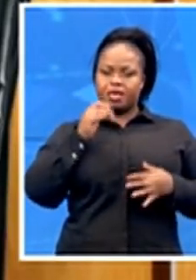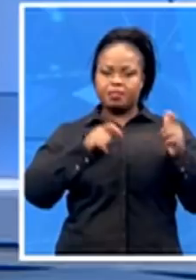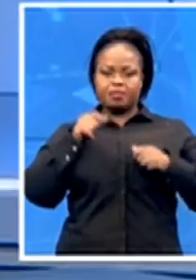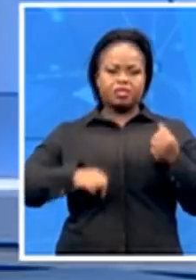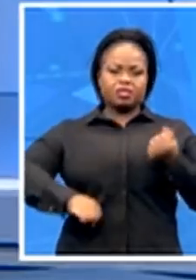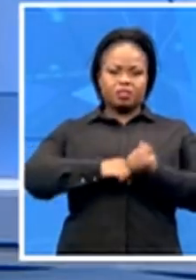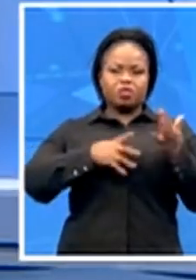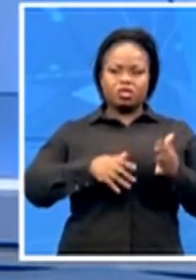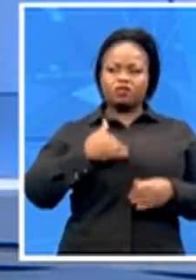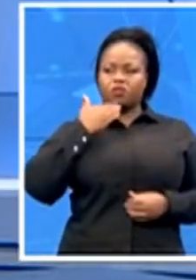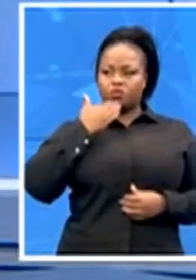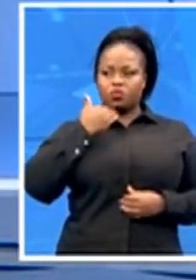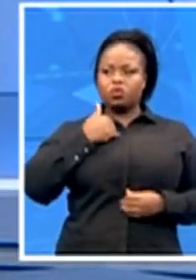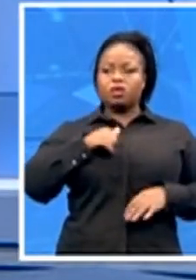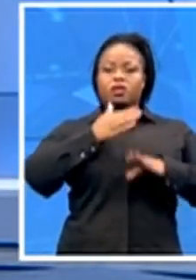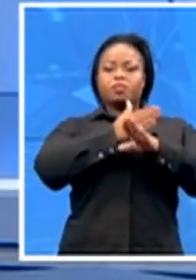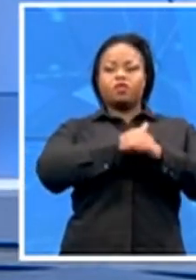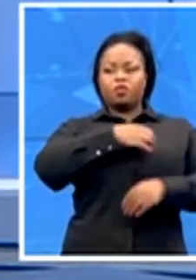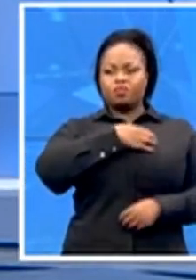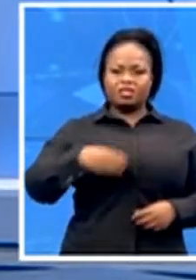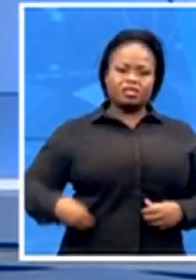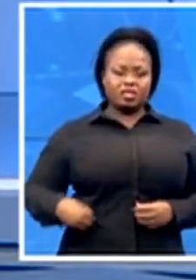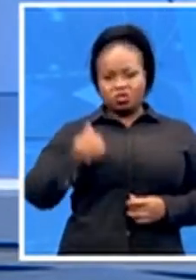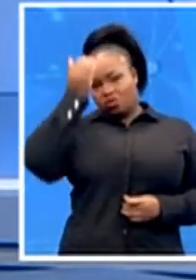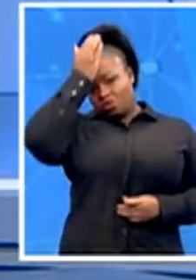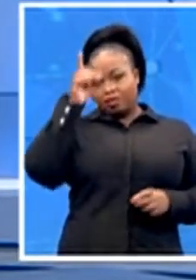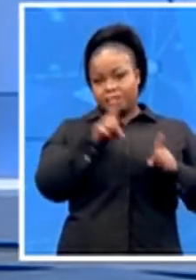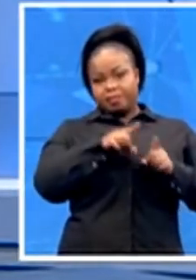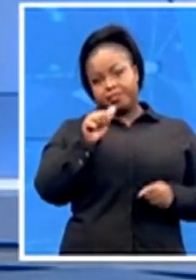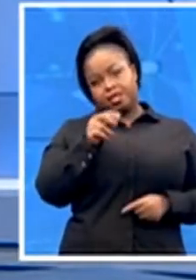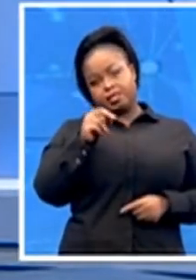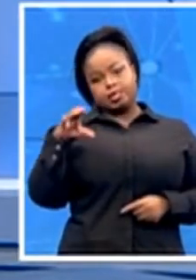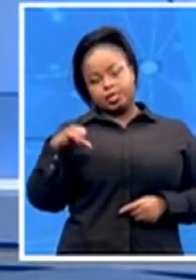well as ANC, were flouted regulations of